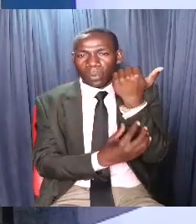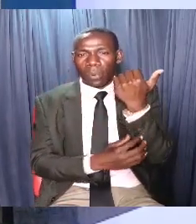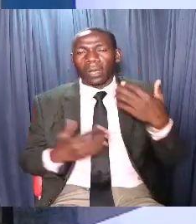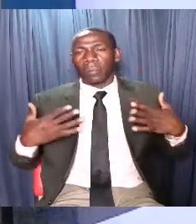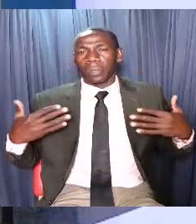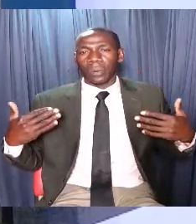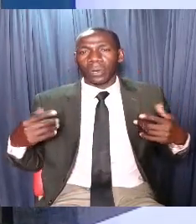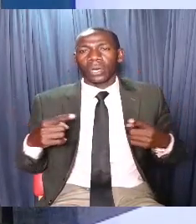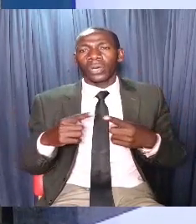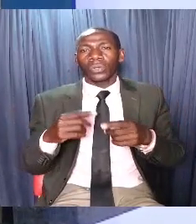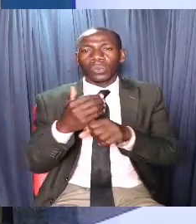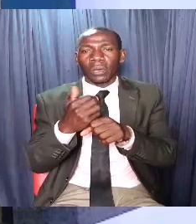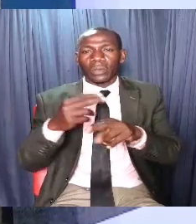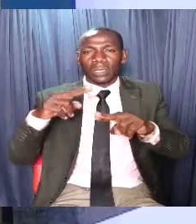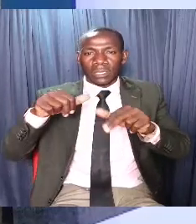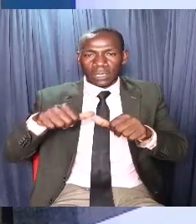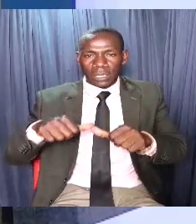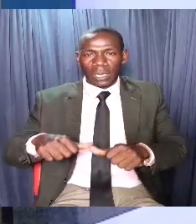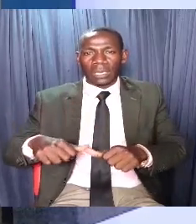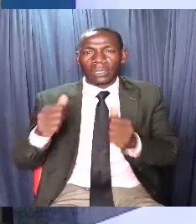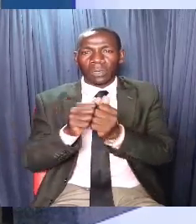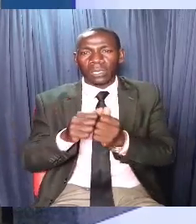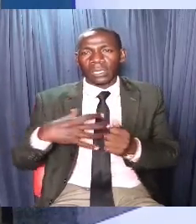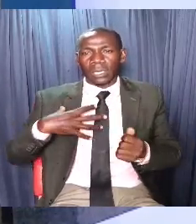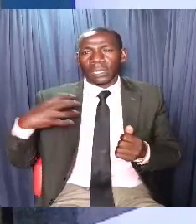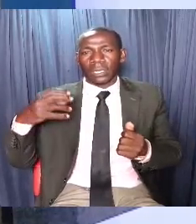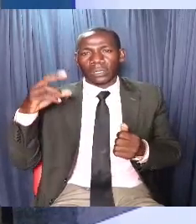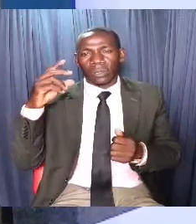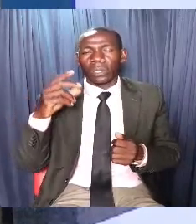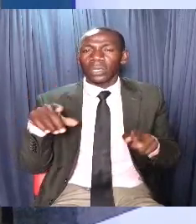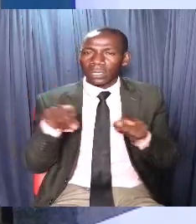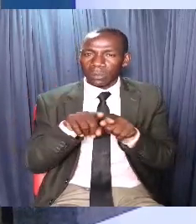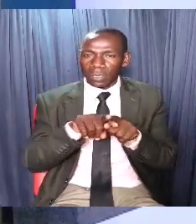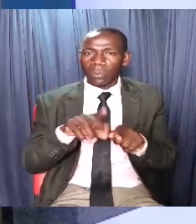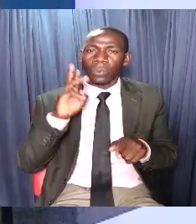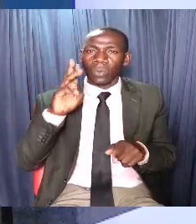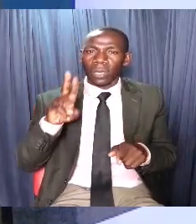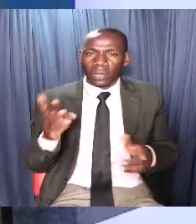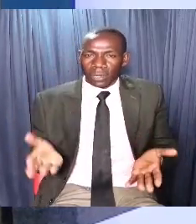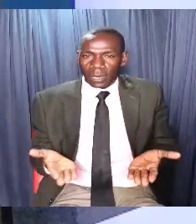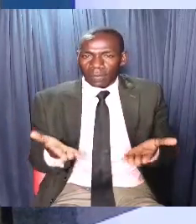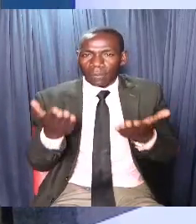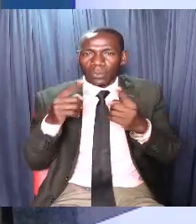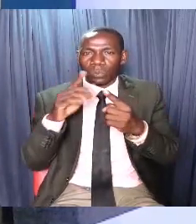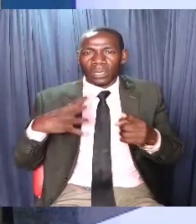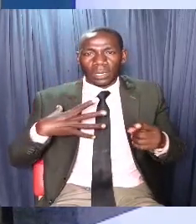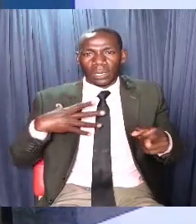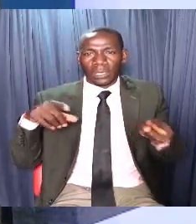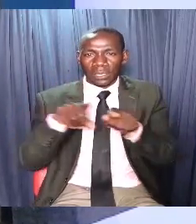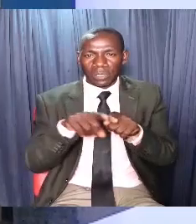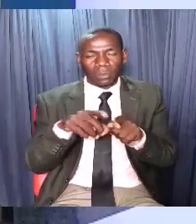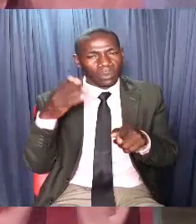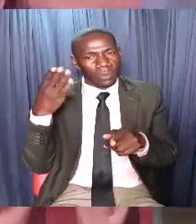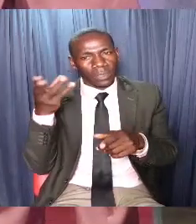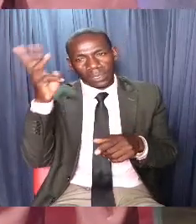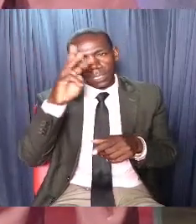weak from the dungeon. Na waketishe pamoja na wakuu. And make them sit with the princes. Kwa hivyo ataniinua hapa nilipo ataniketisha. He'll uplift me from this level to this other